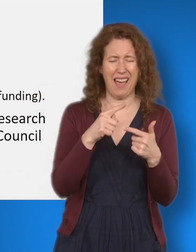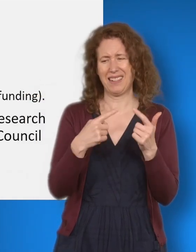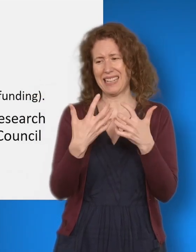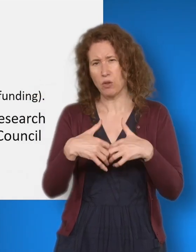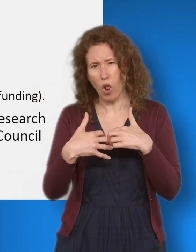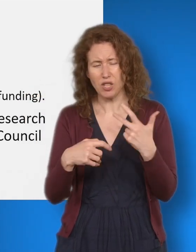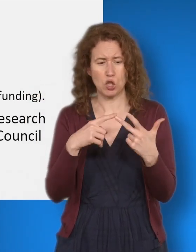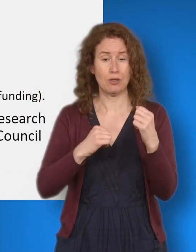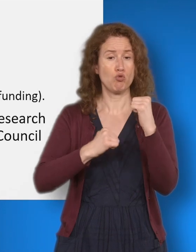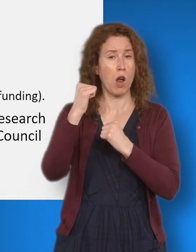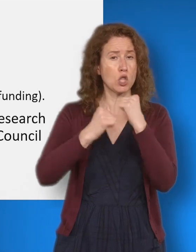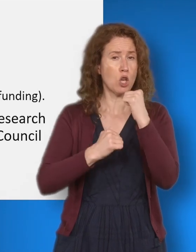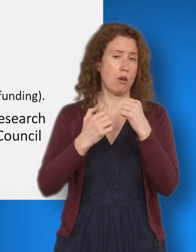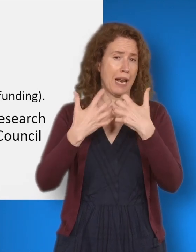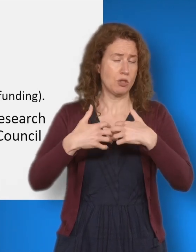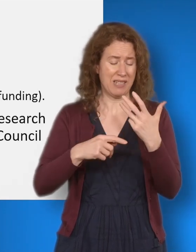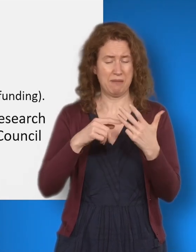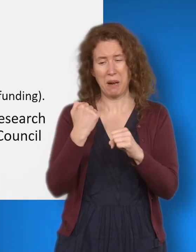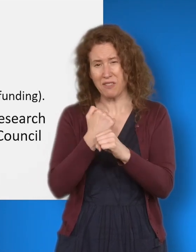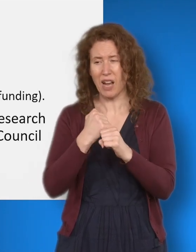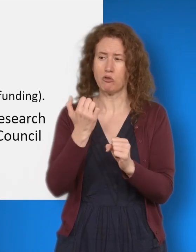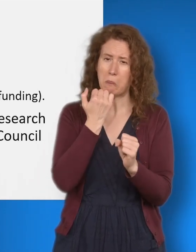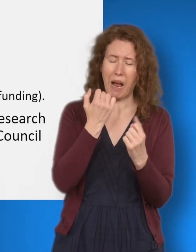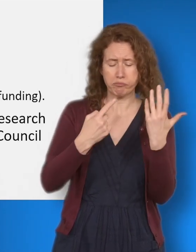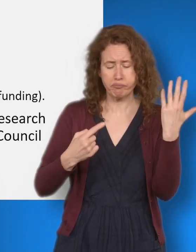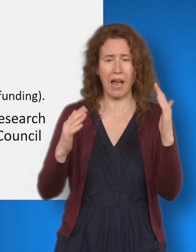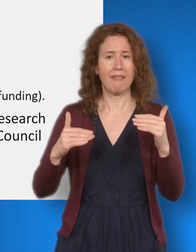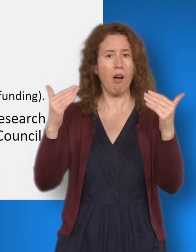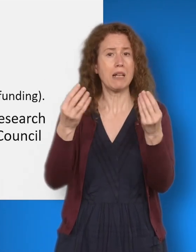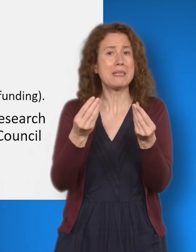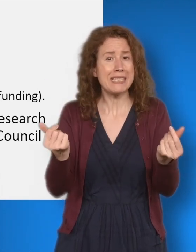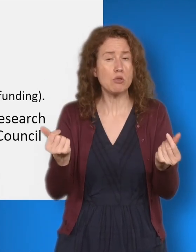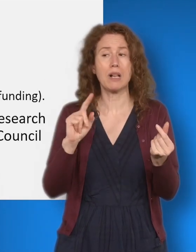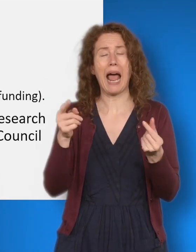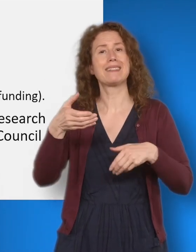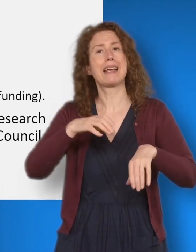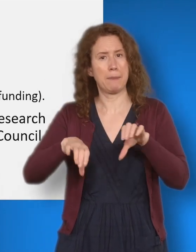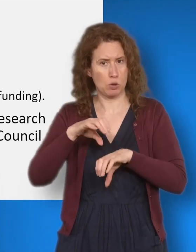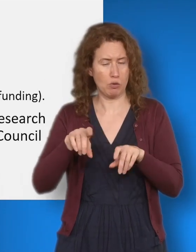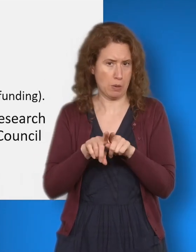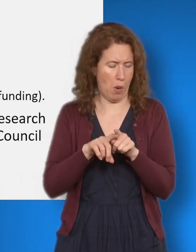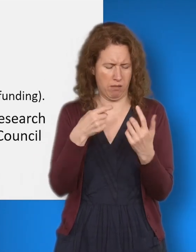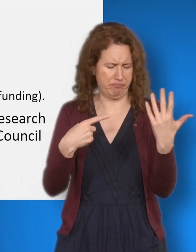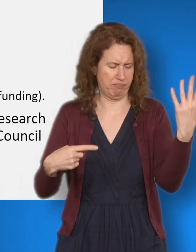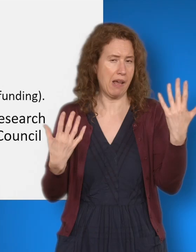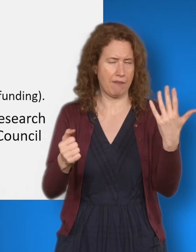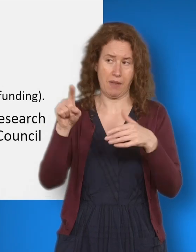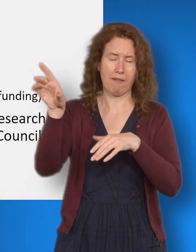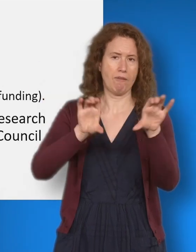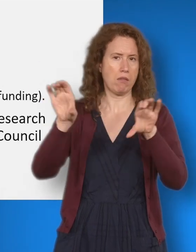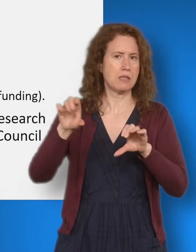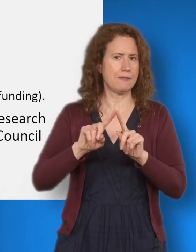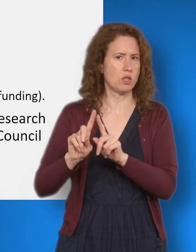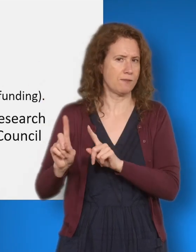technologies, structural engineering, manufacturing, mathematics, advanced materials, and chemistry, to name a few.